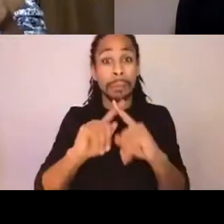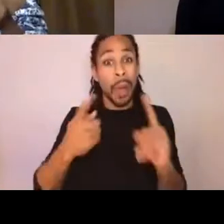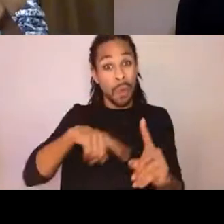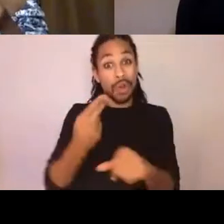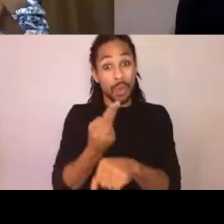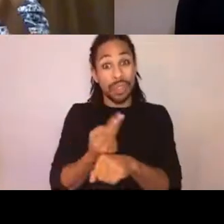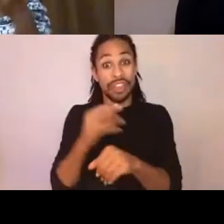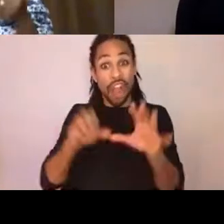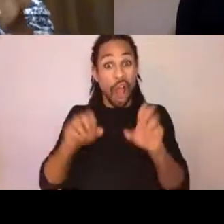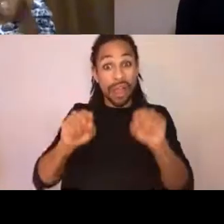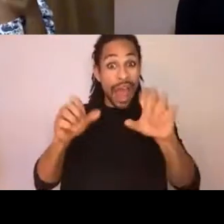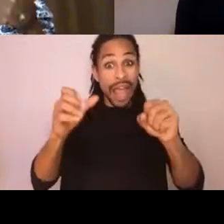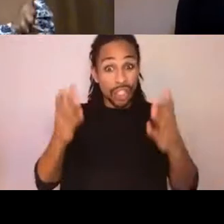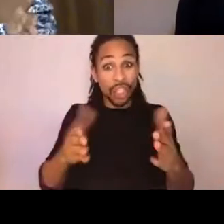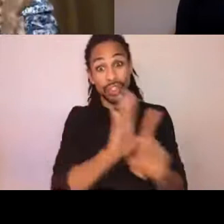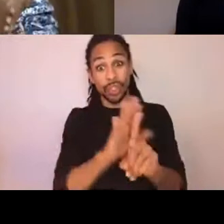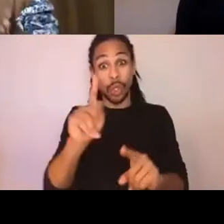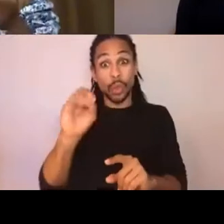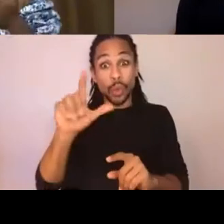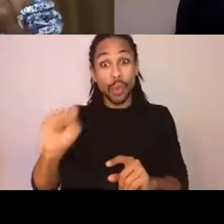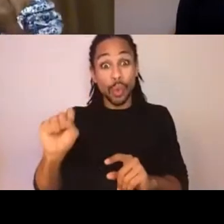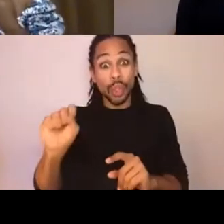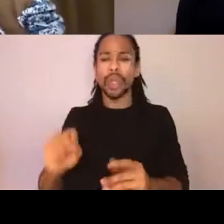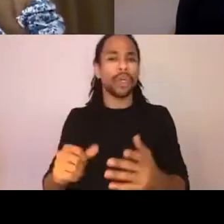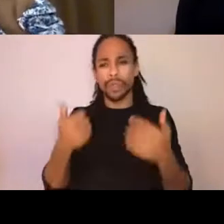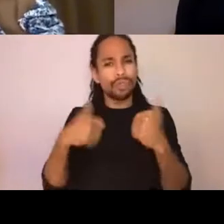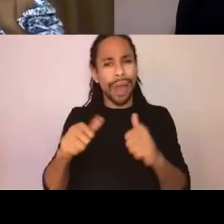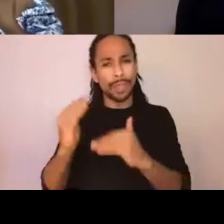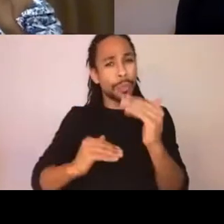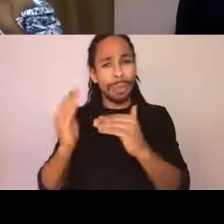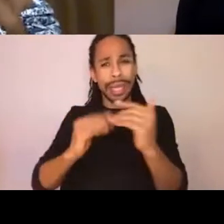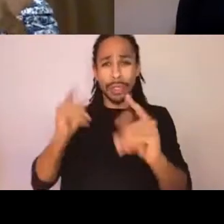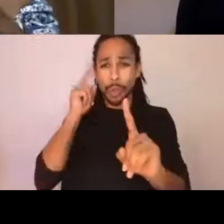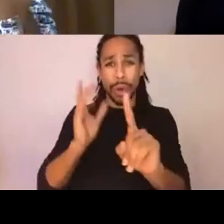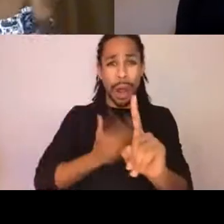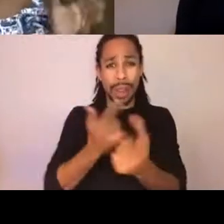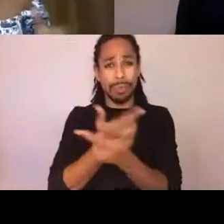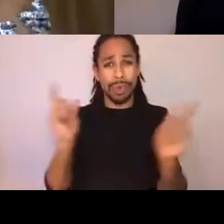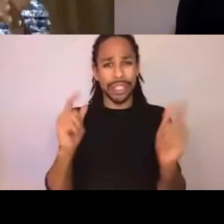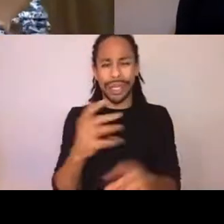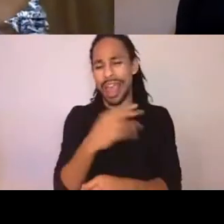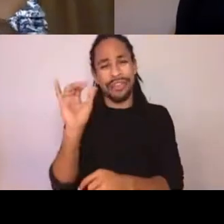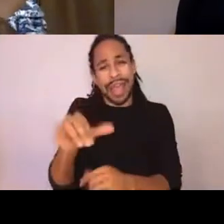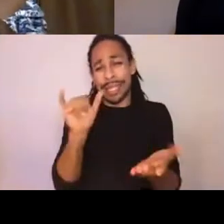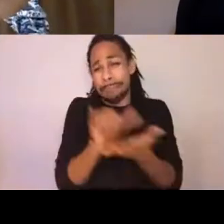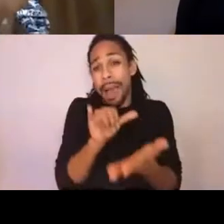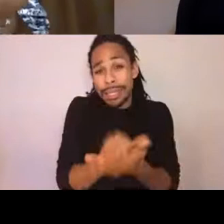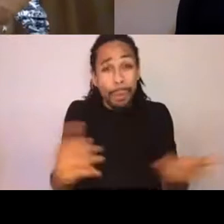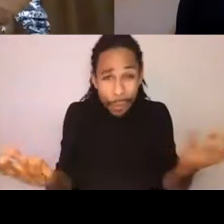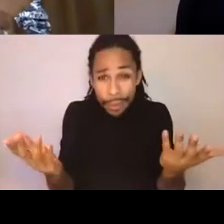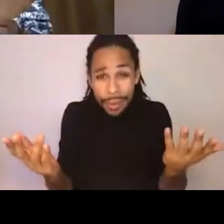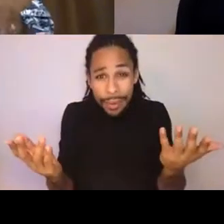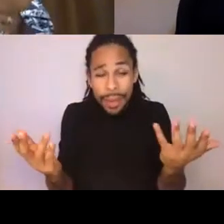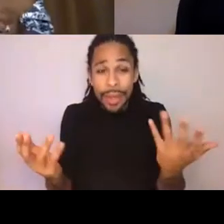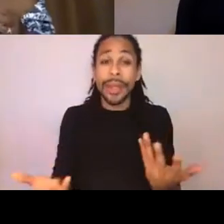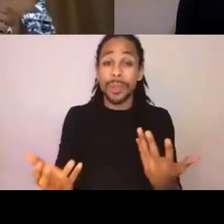colonizers' tools by which to try to build towards our liberation, which is impossible. I always say,